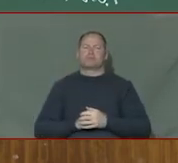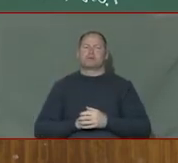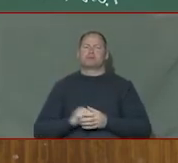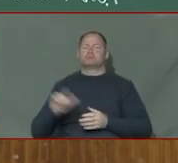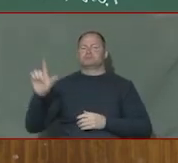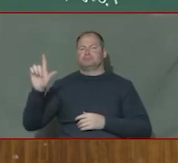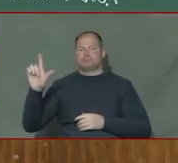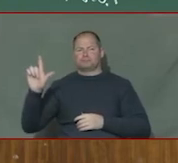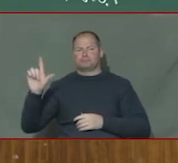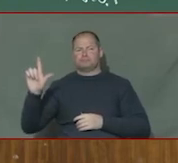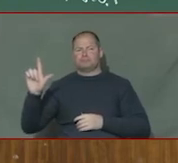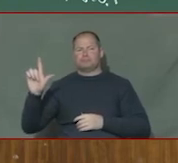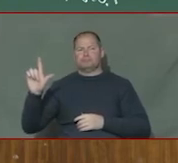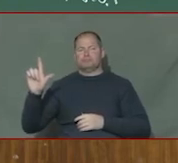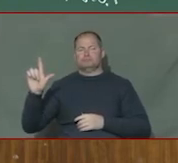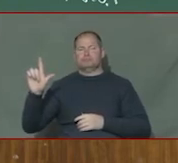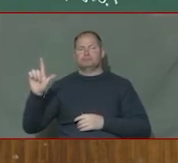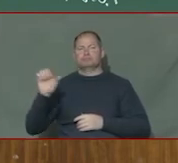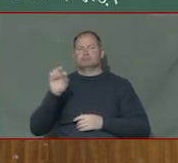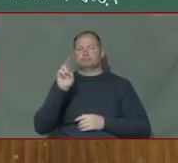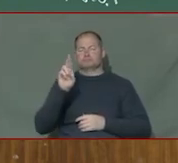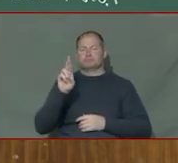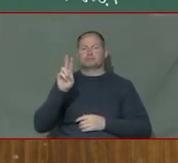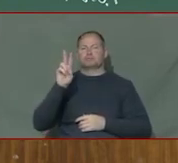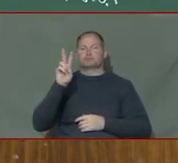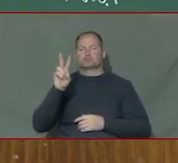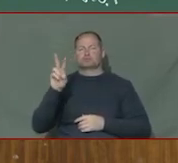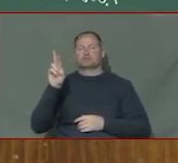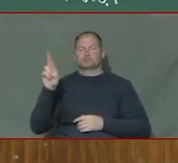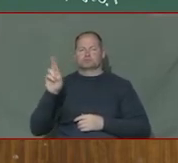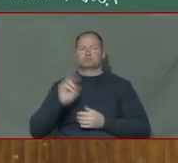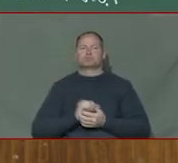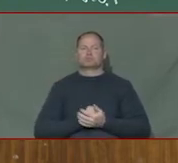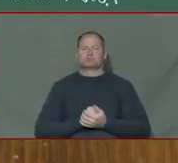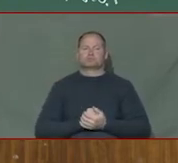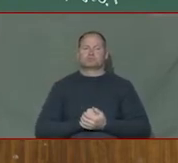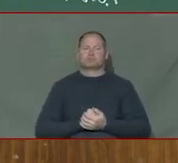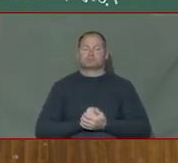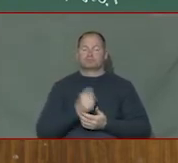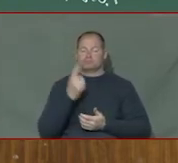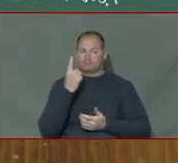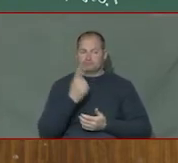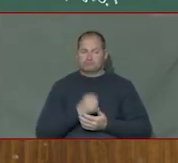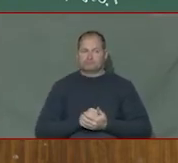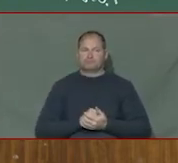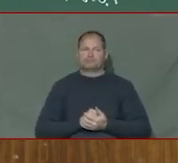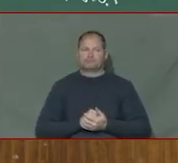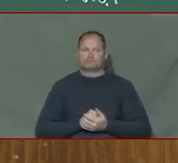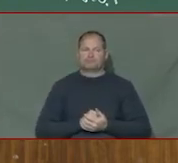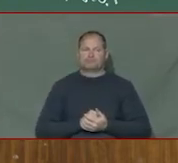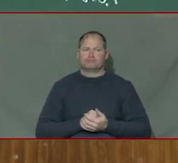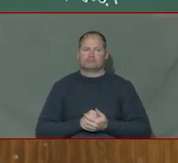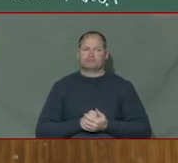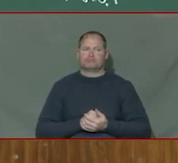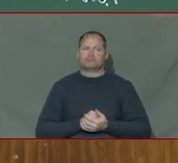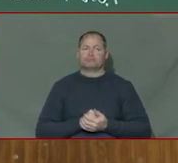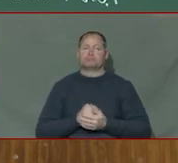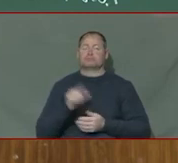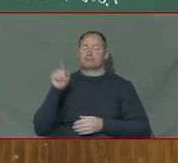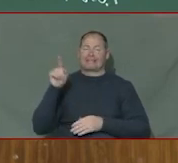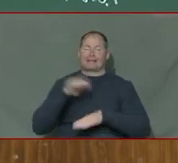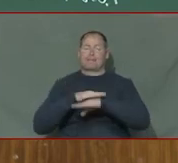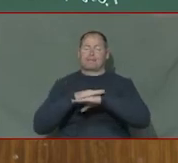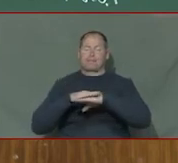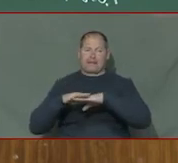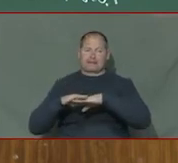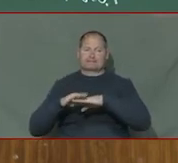and the length in terms of r is 2r, correct? You agree? And this here is the base. So